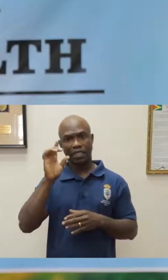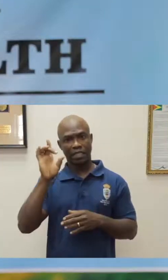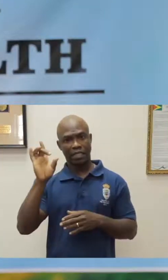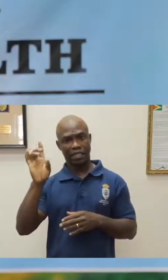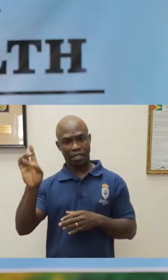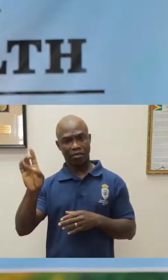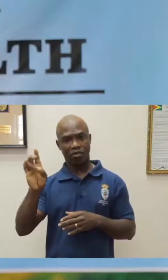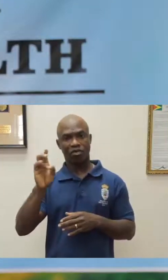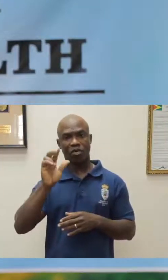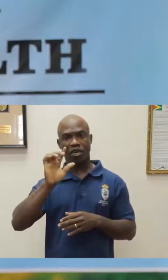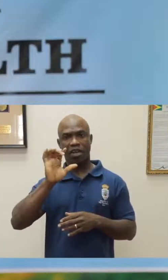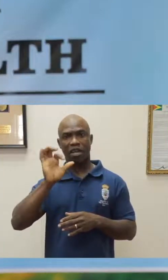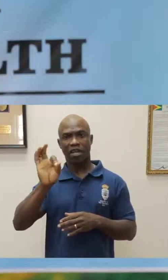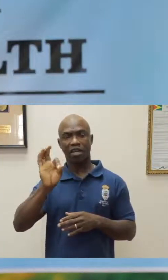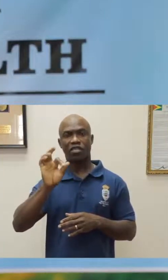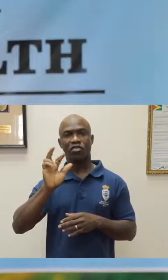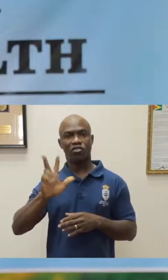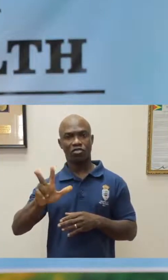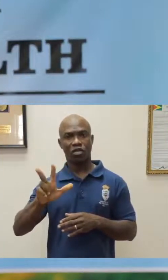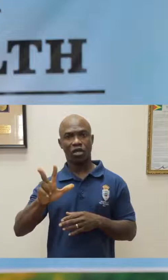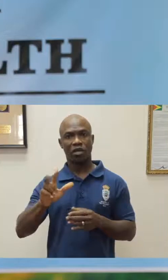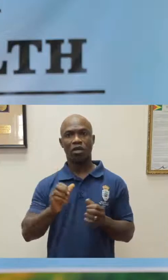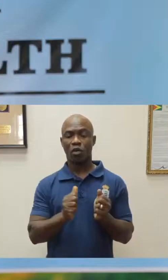2,743,793, with